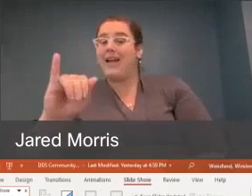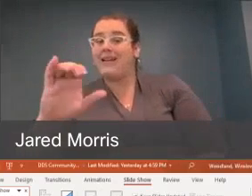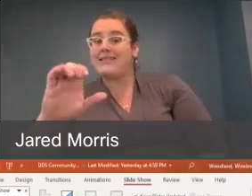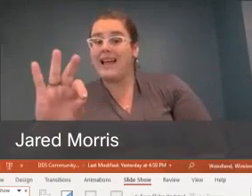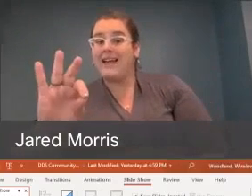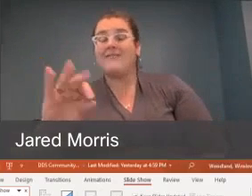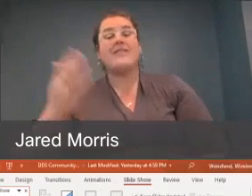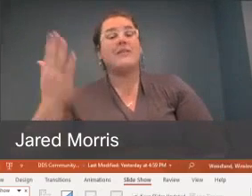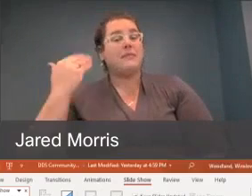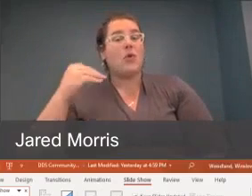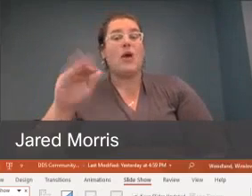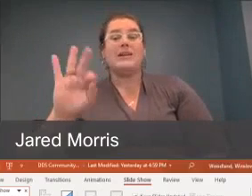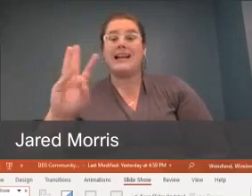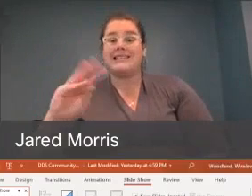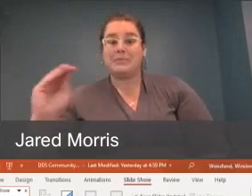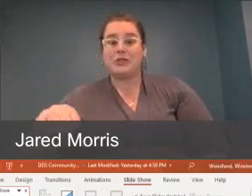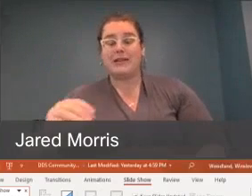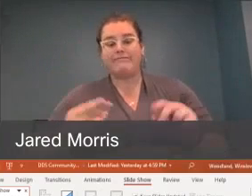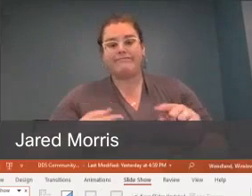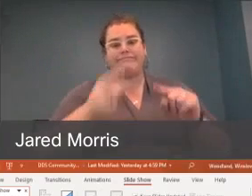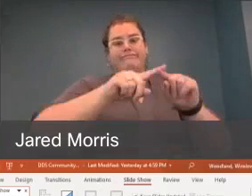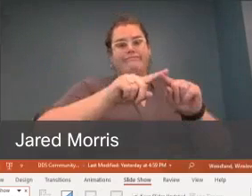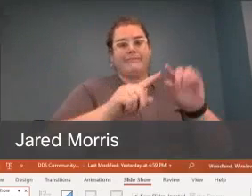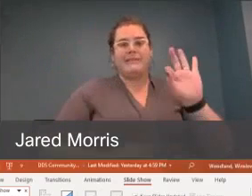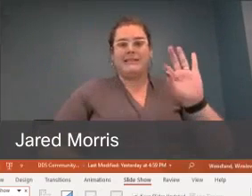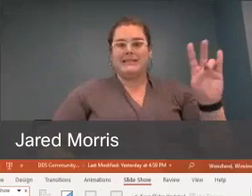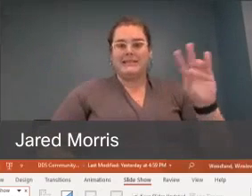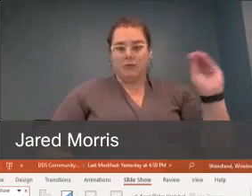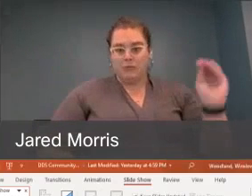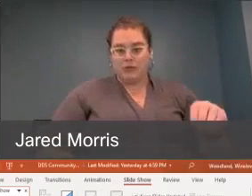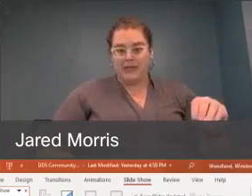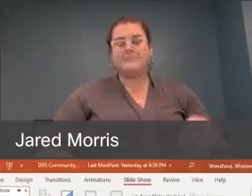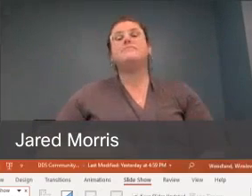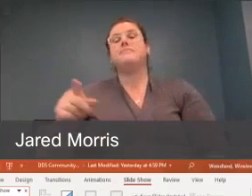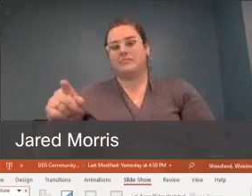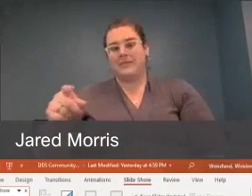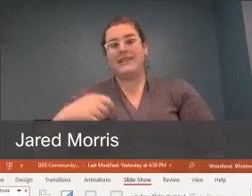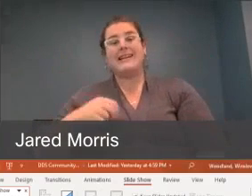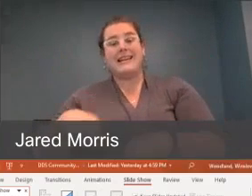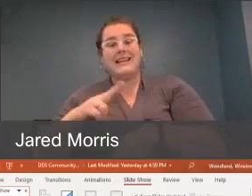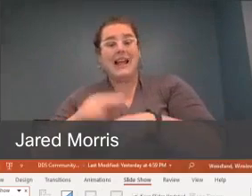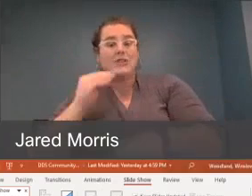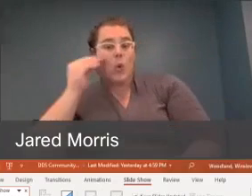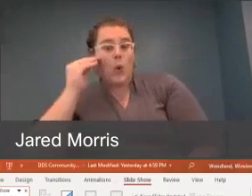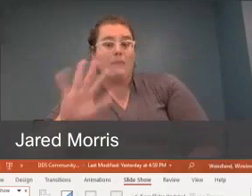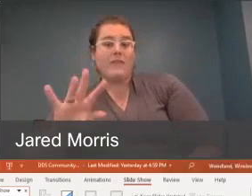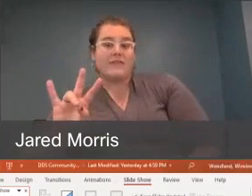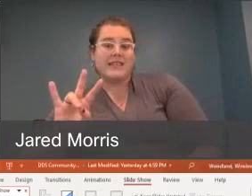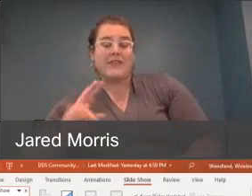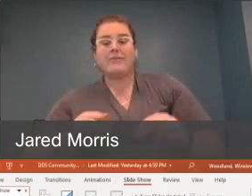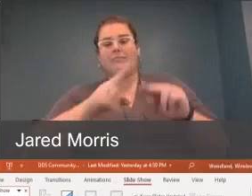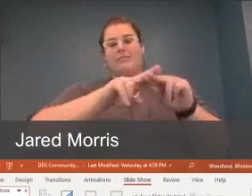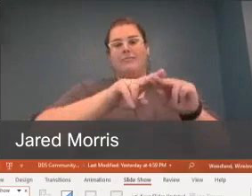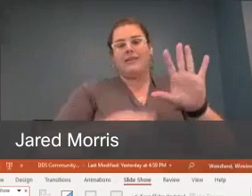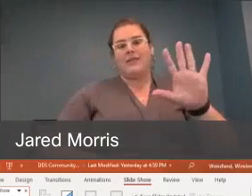at 97%. And in natural homes, we were at 57%. We're now at 58%. In residential habilitation,